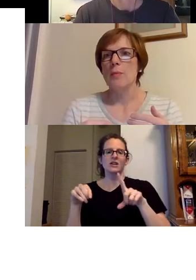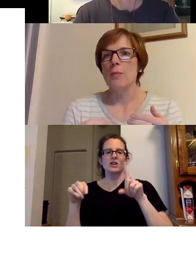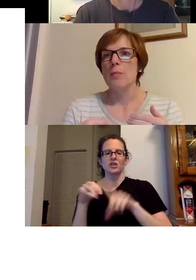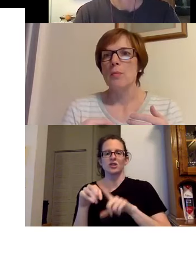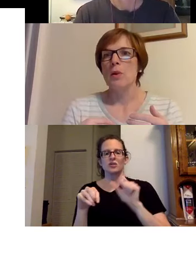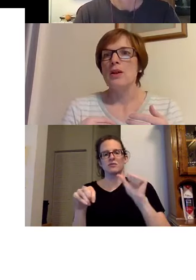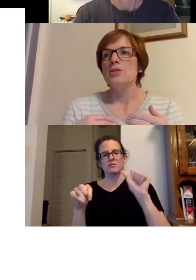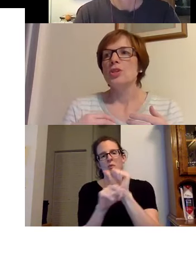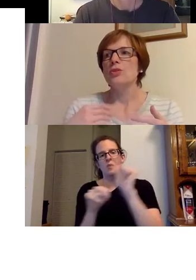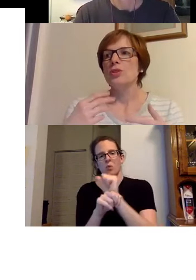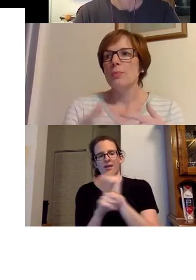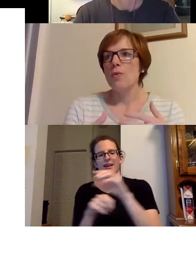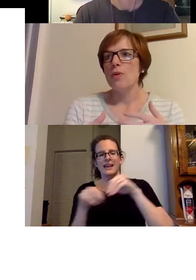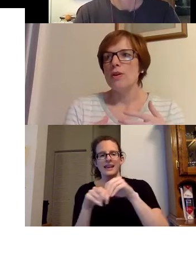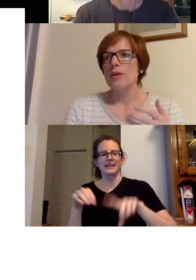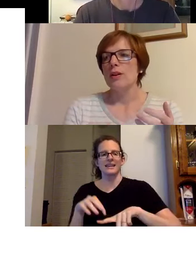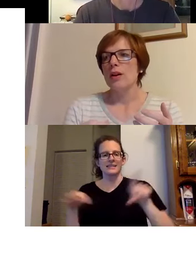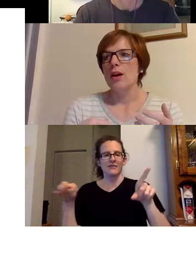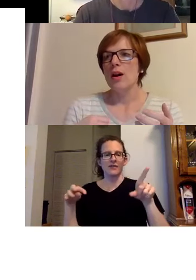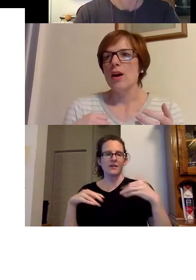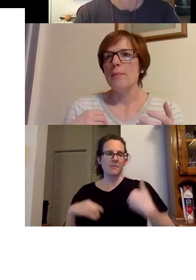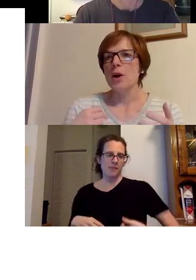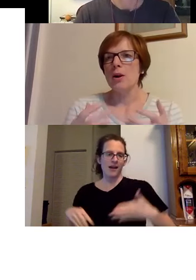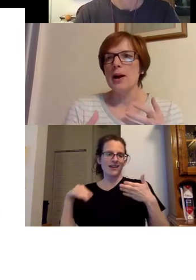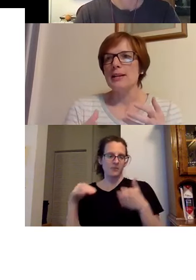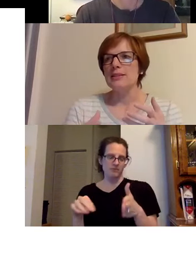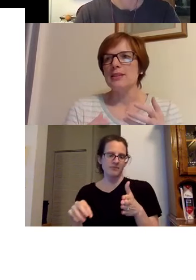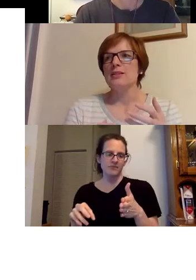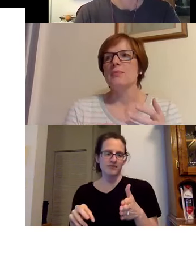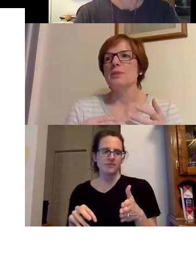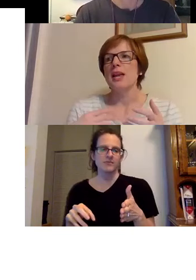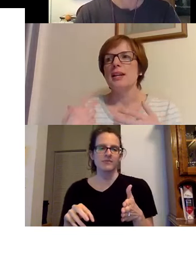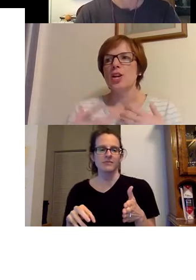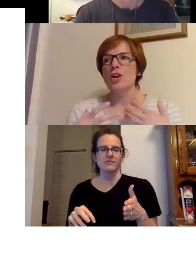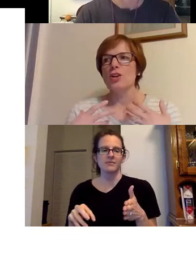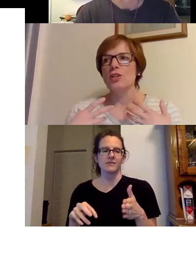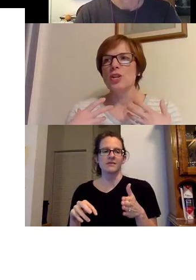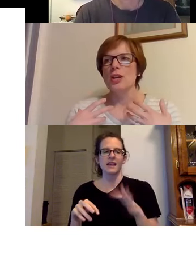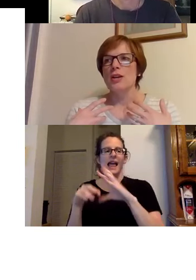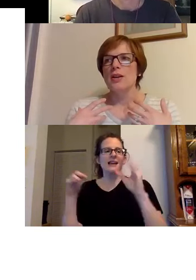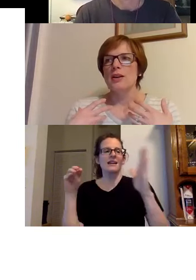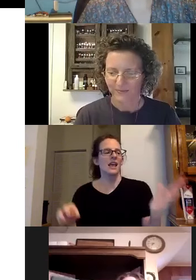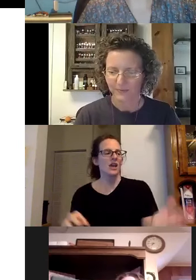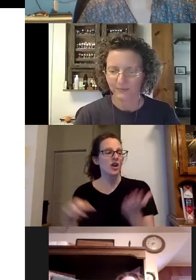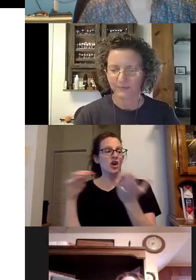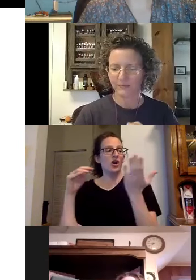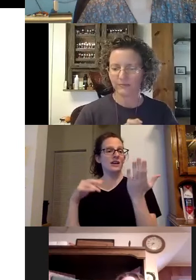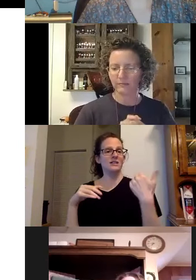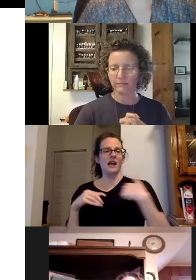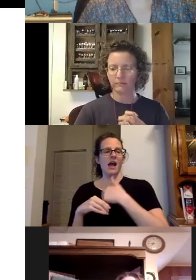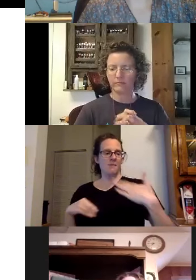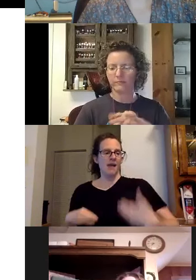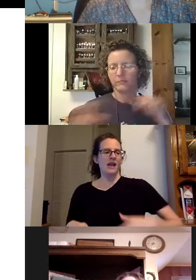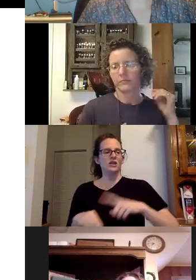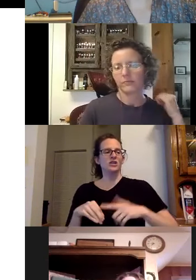Tuesday night. To support our body systems and encourage it to function